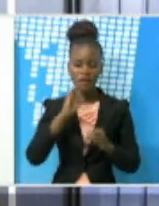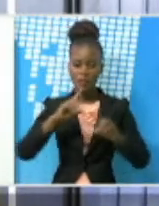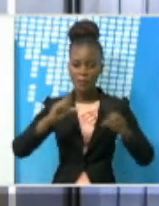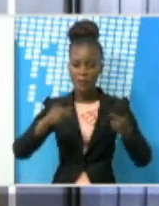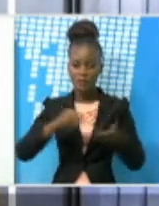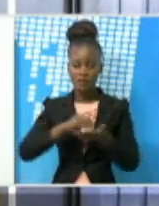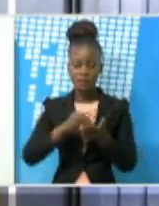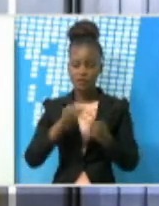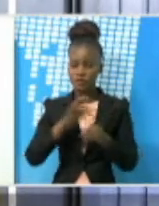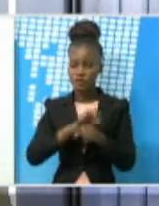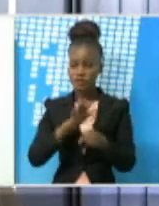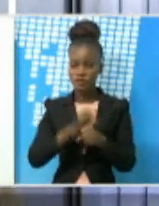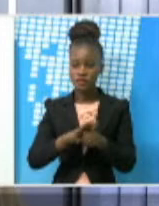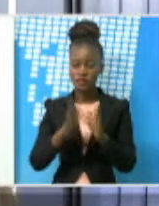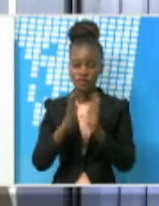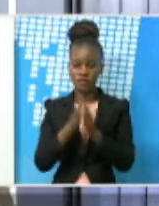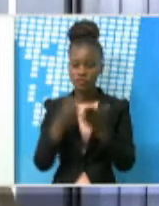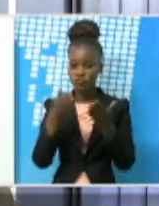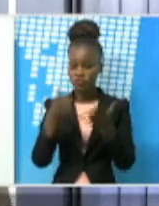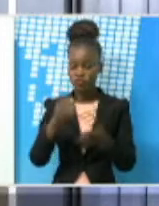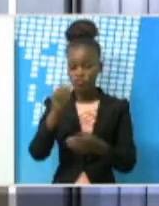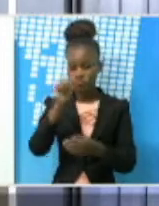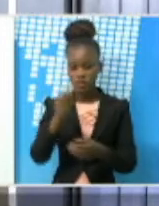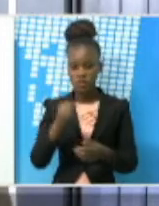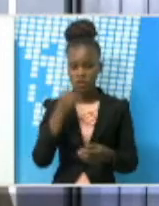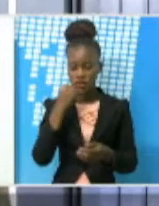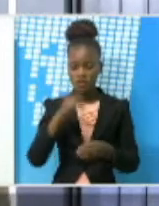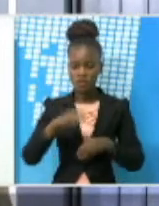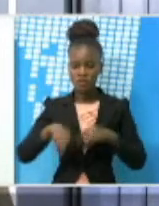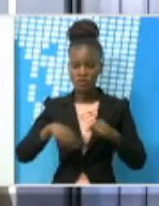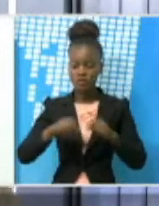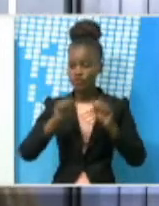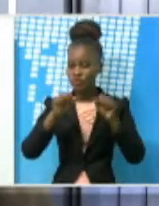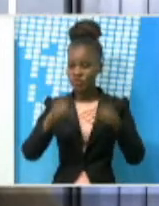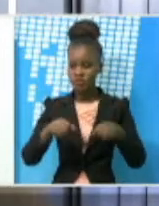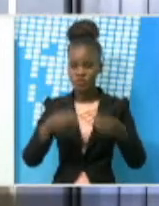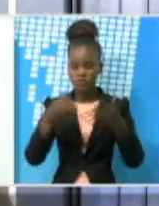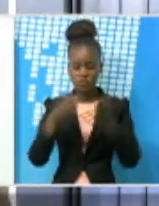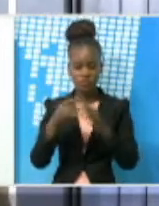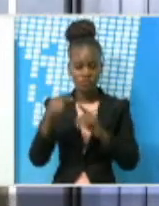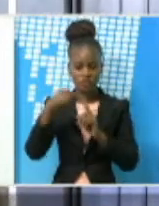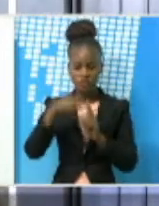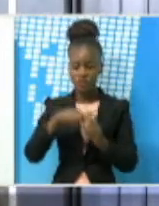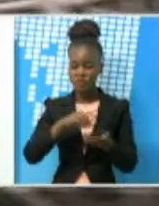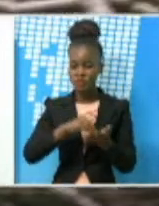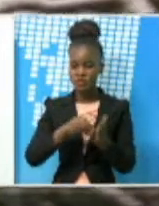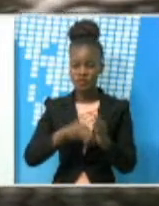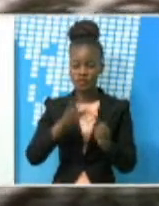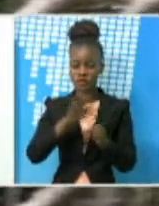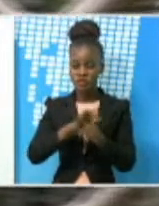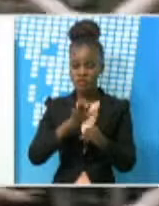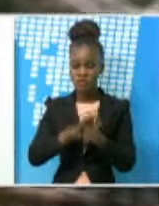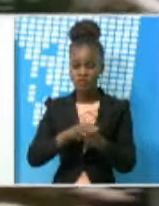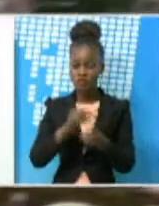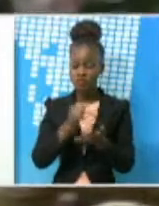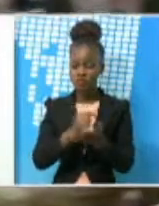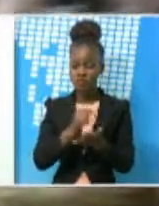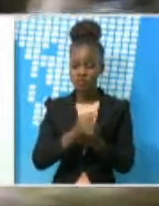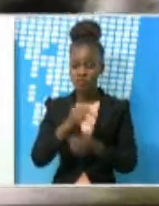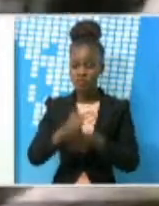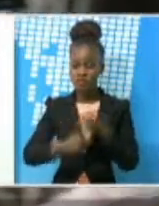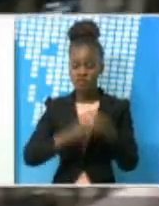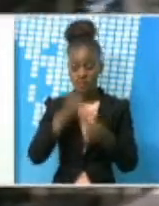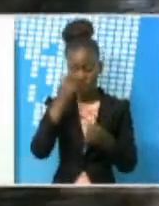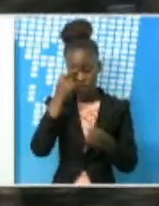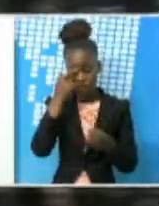meaningful, and so that many people can access this money to have meaningful impact. The bank's financing intervention